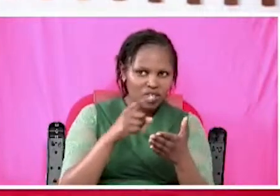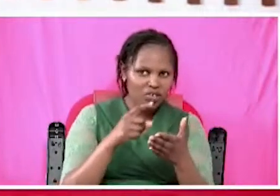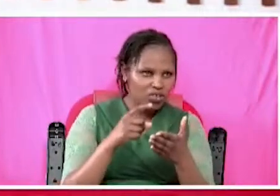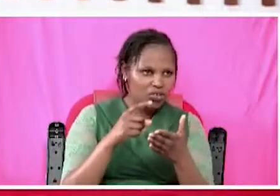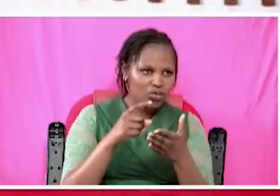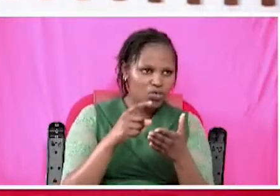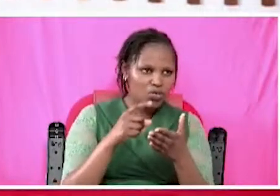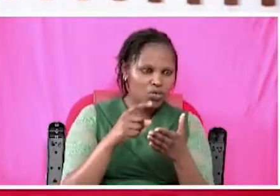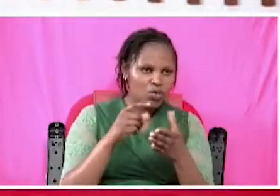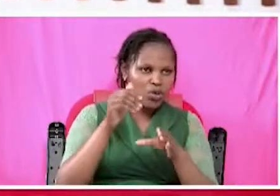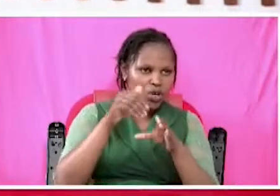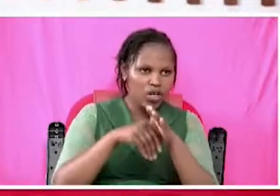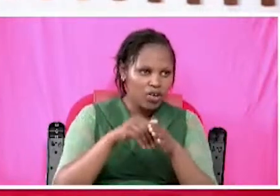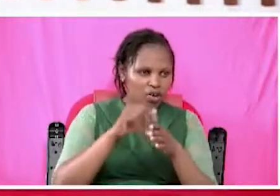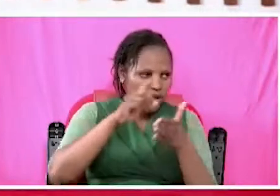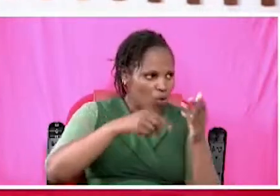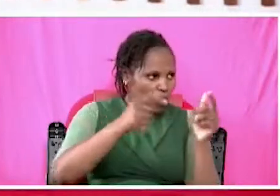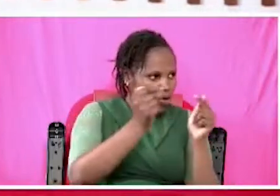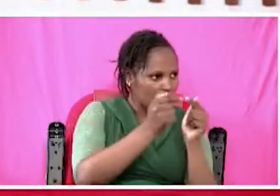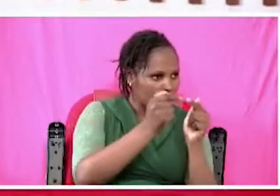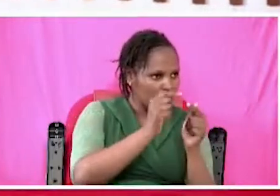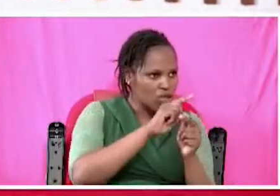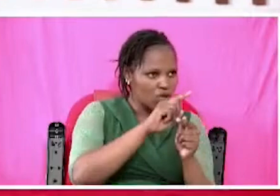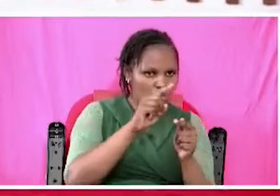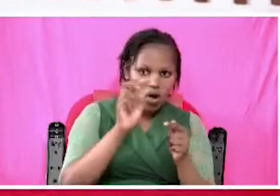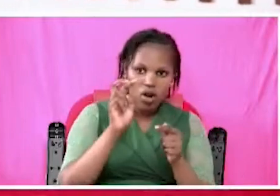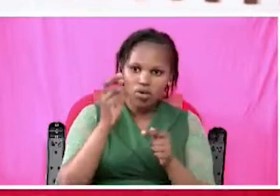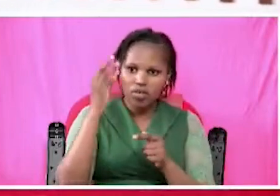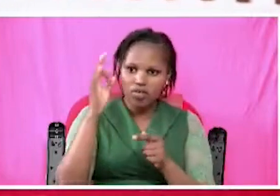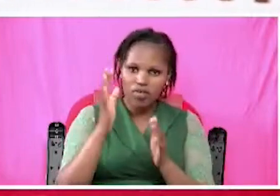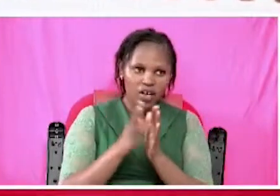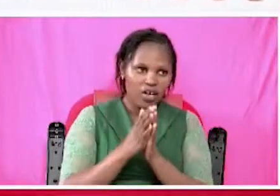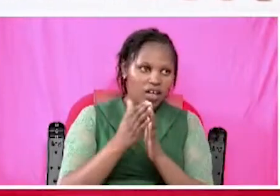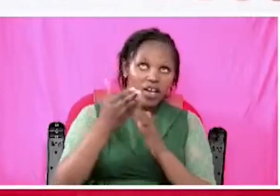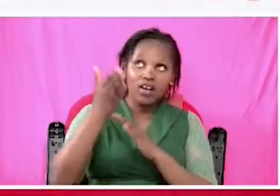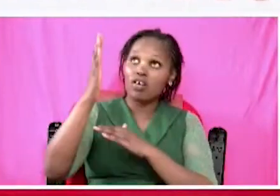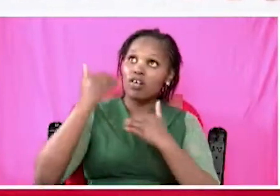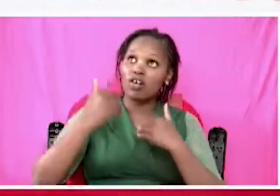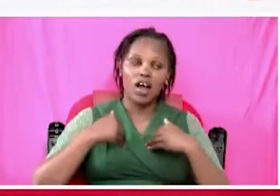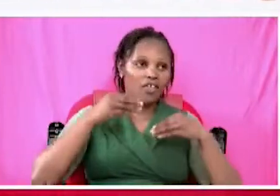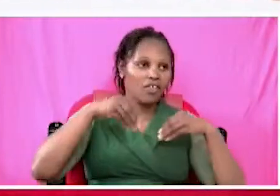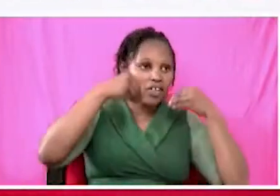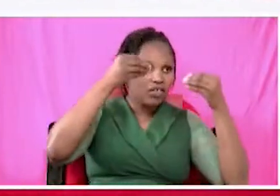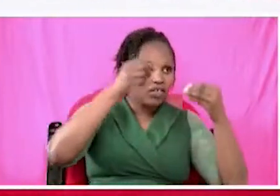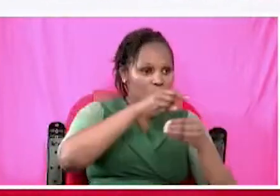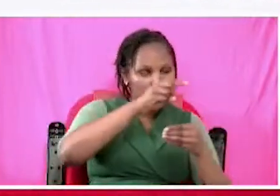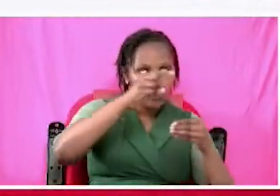whatever thing you are looking for, and God has given you great, great, great success,